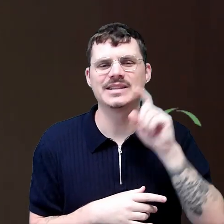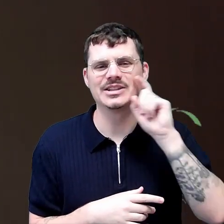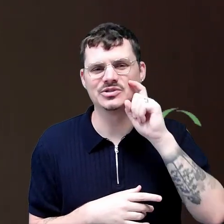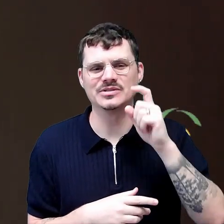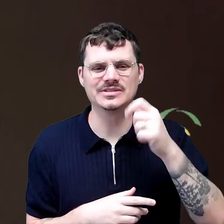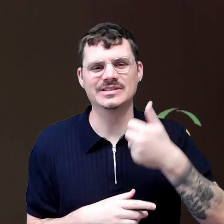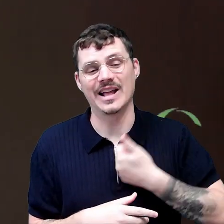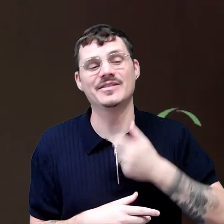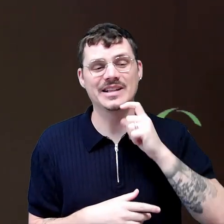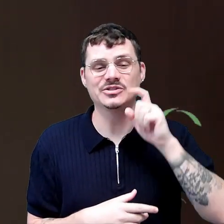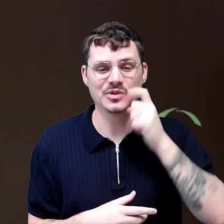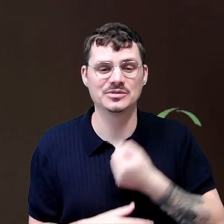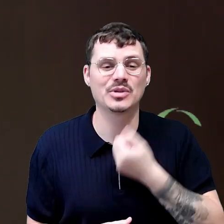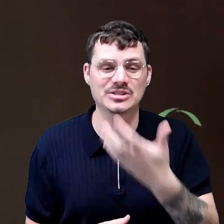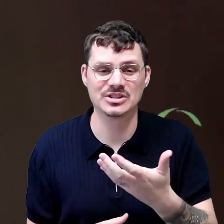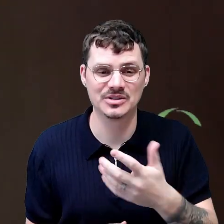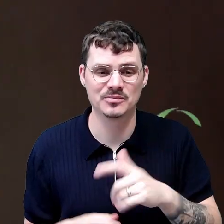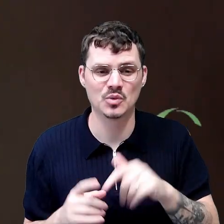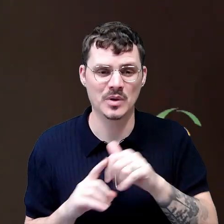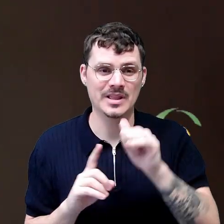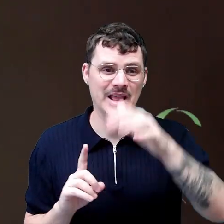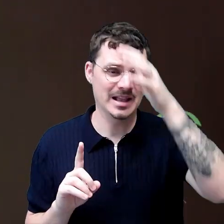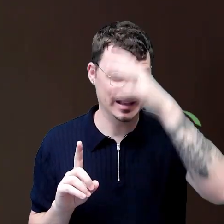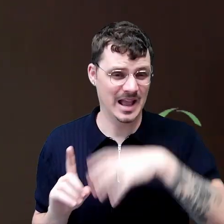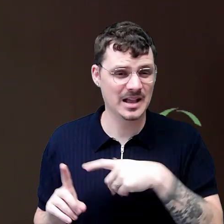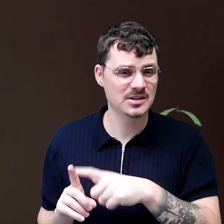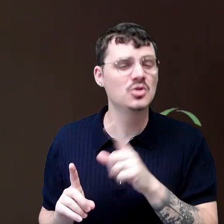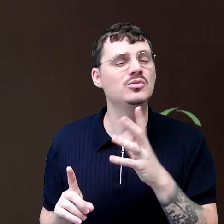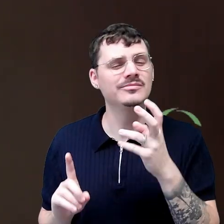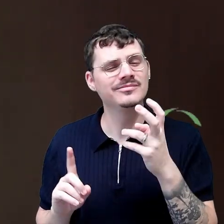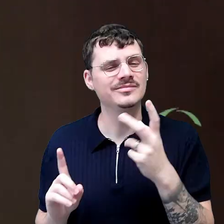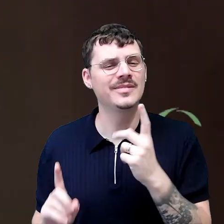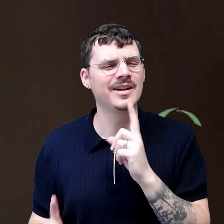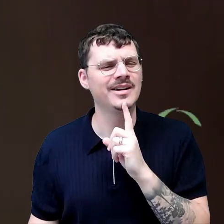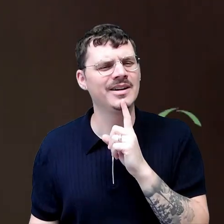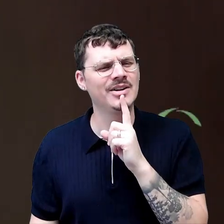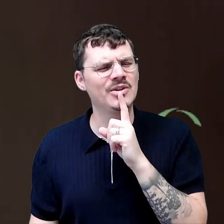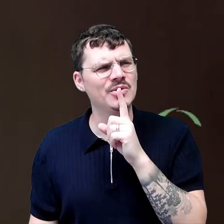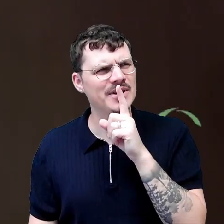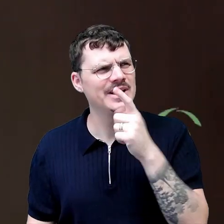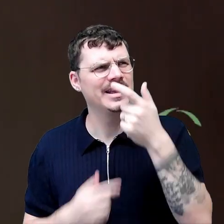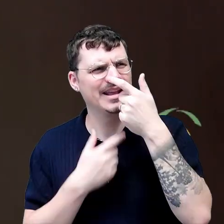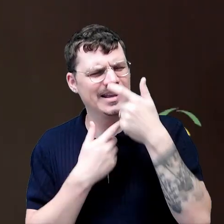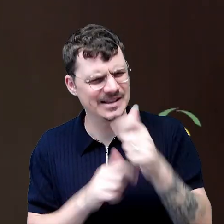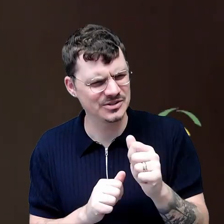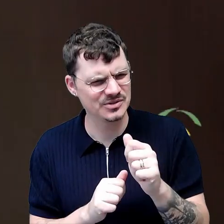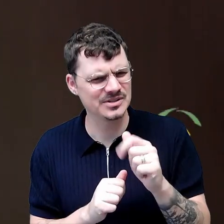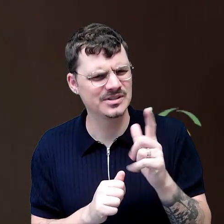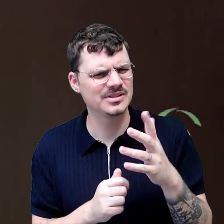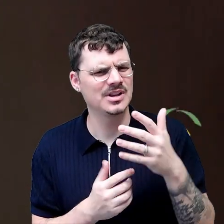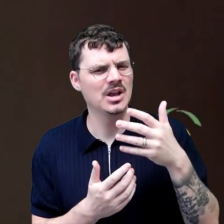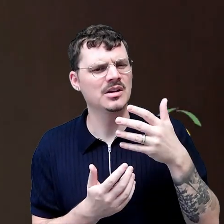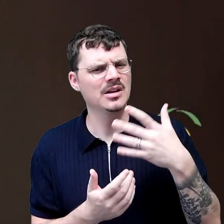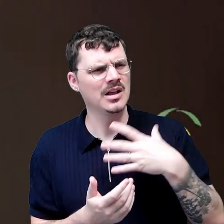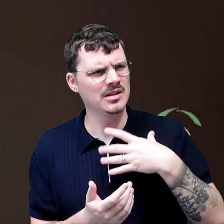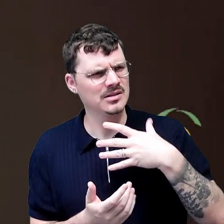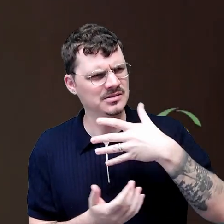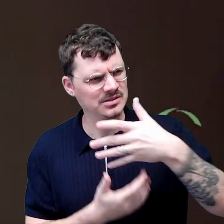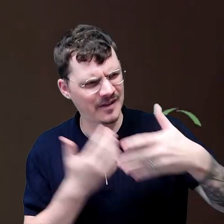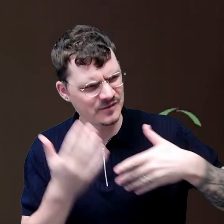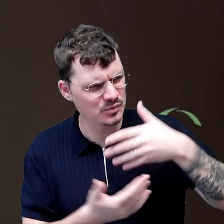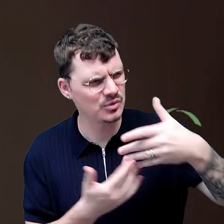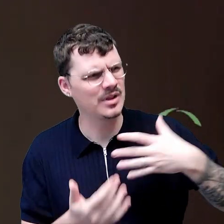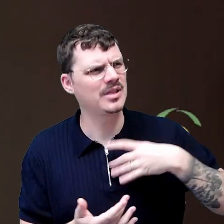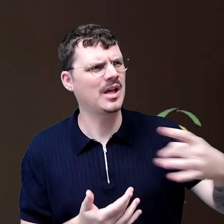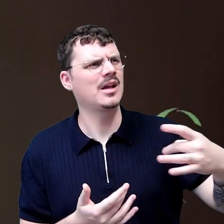self-sexual expression. And a guy with a really interesting, socially comfortable, dislikes